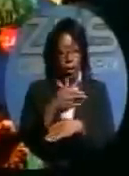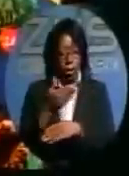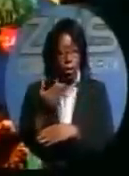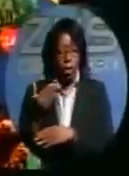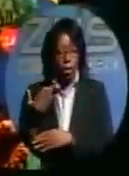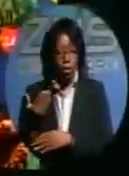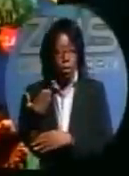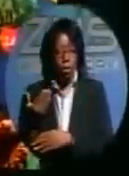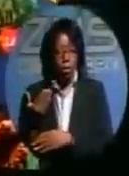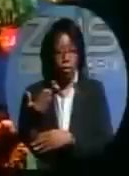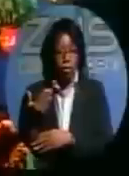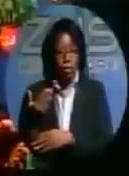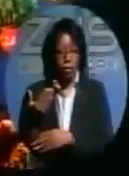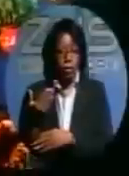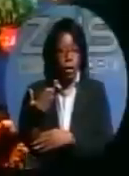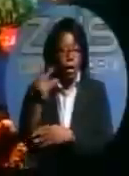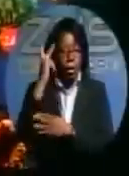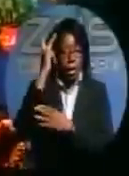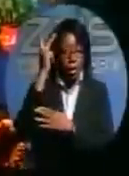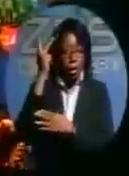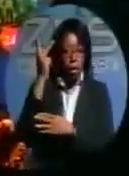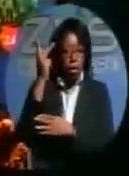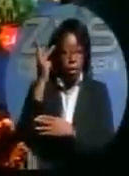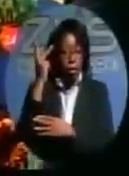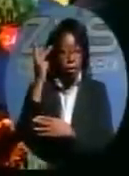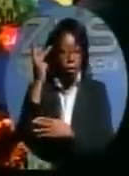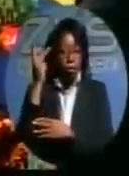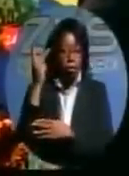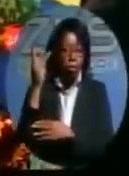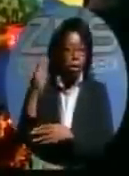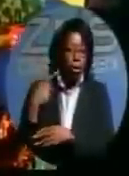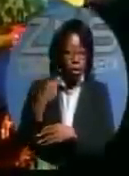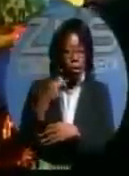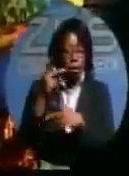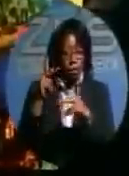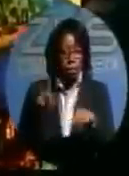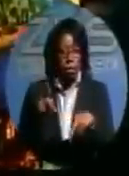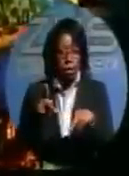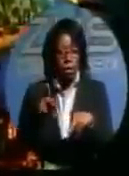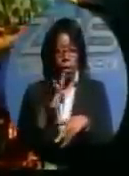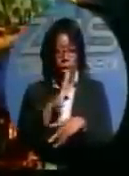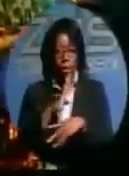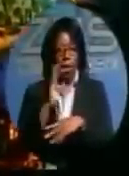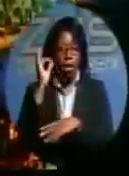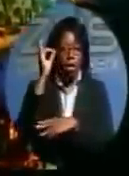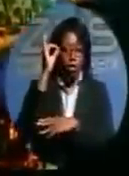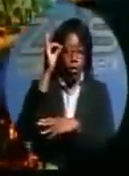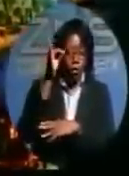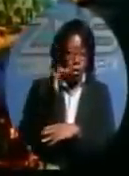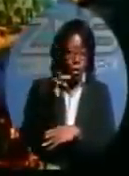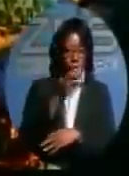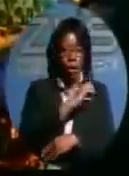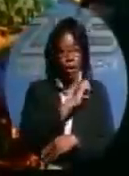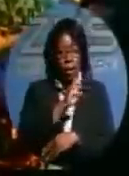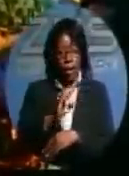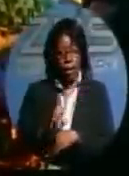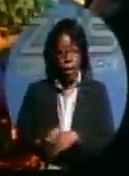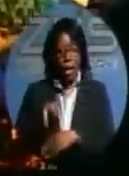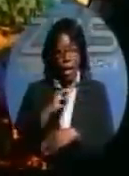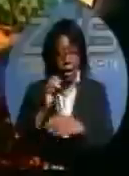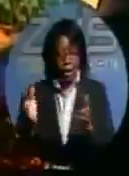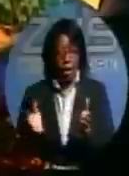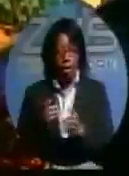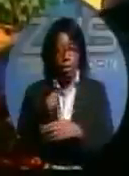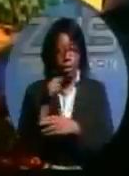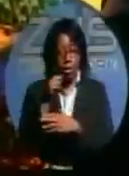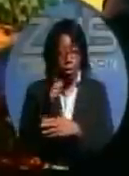while my parliamentary colleague spoke about you being future ambassadors, I encourage you